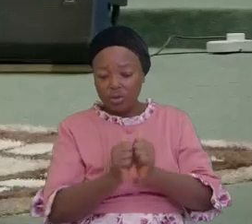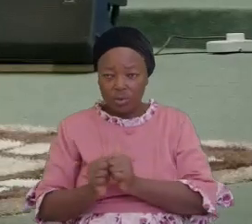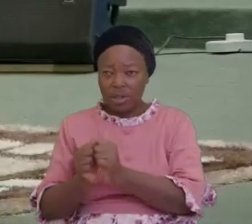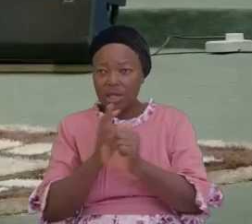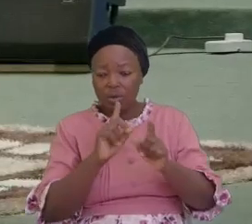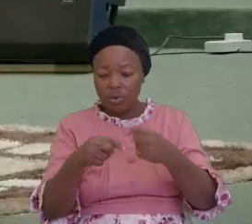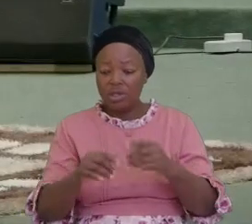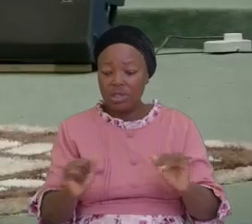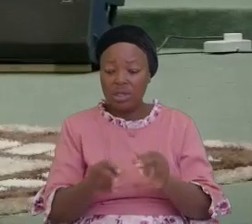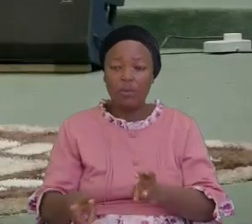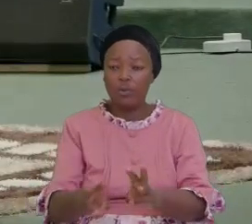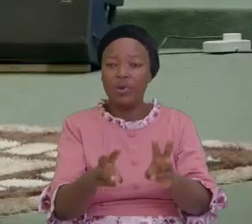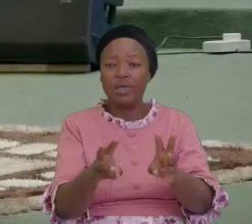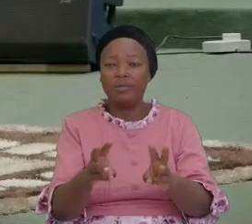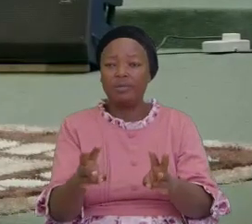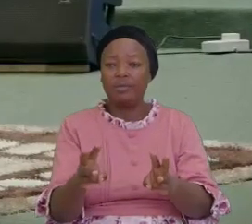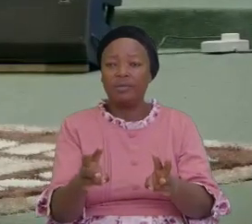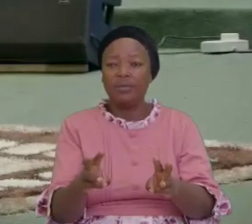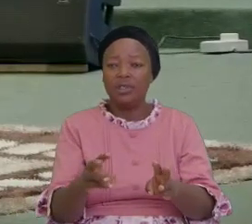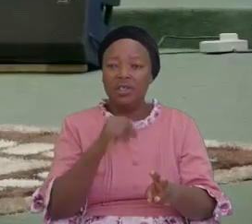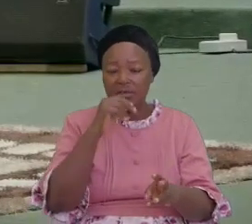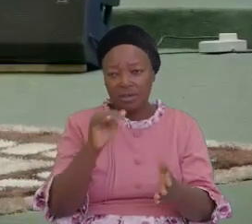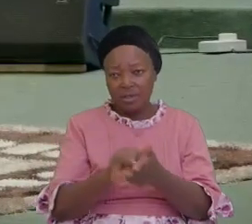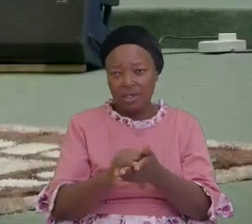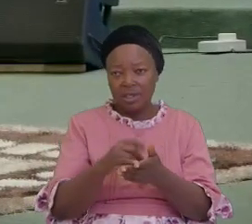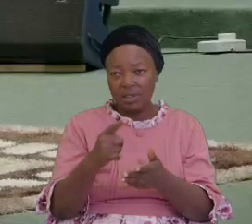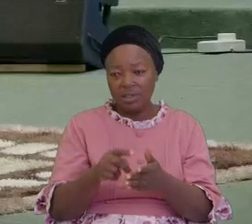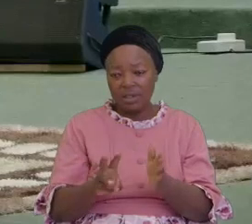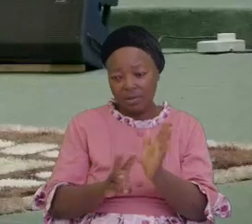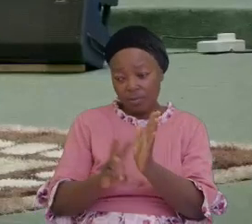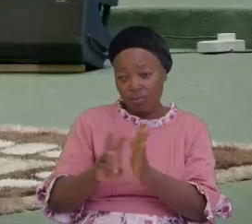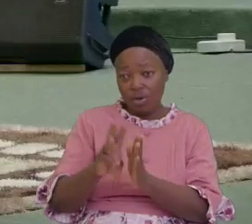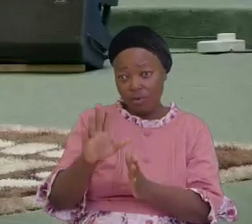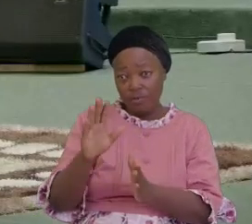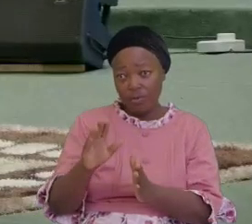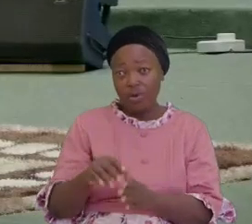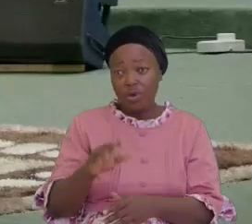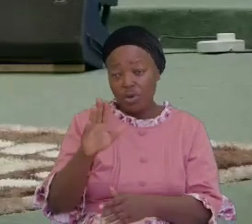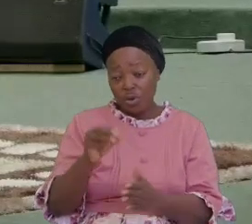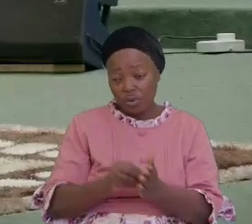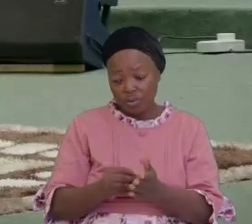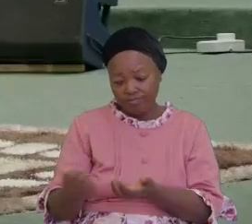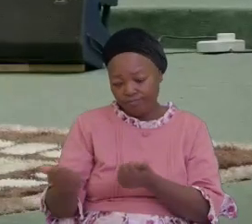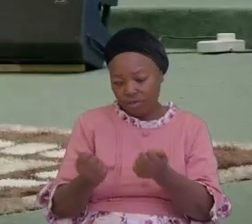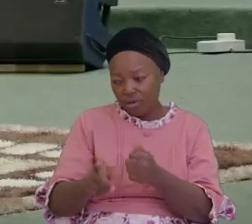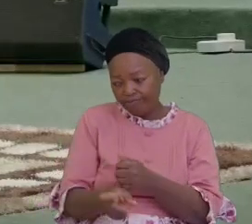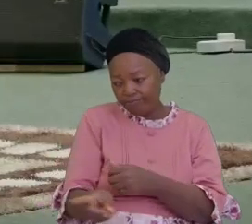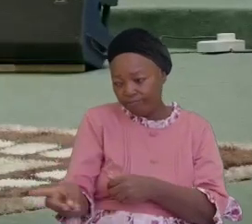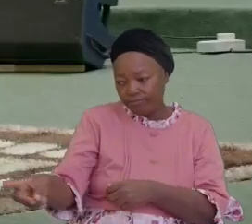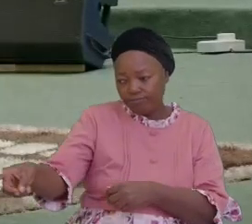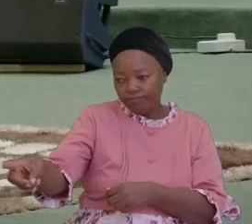direction. Not that the wheels of your car, they're pointing different